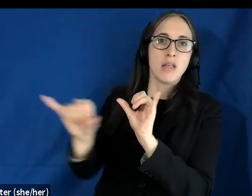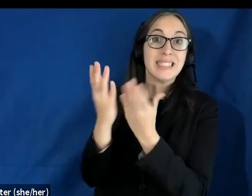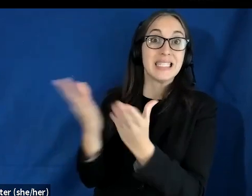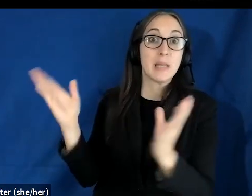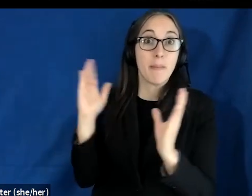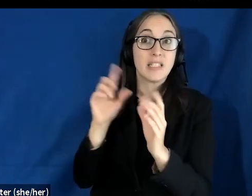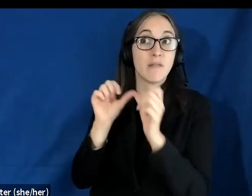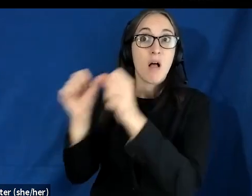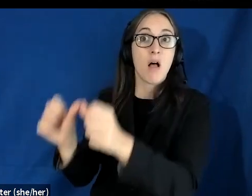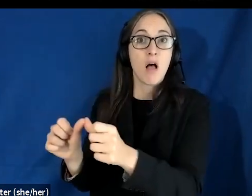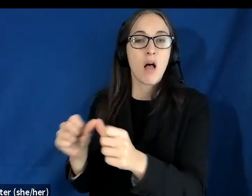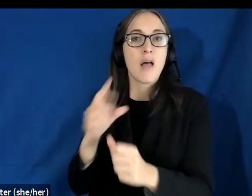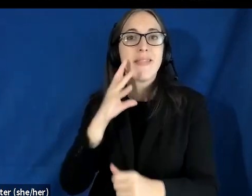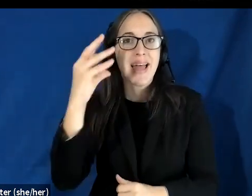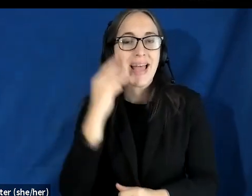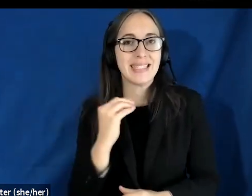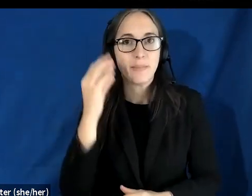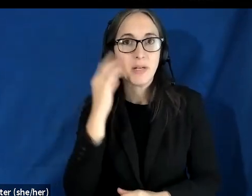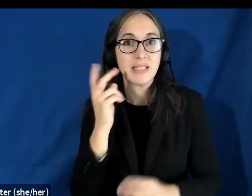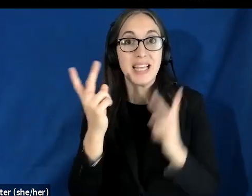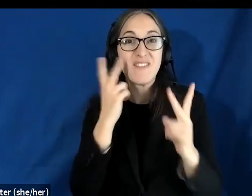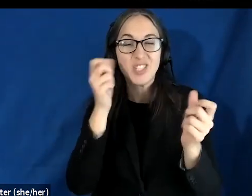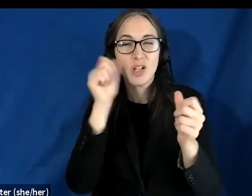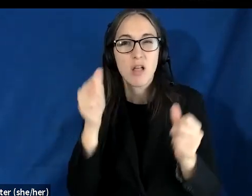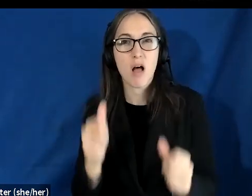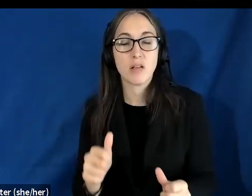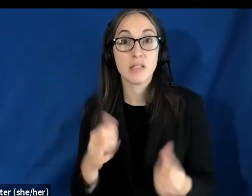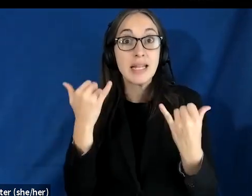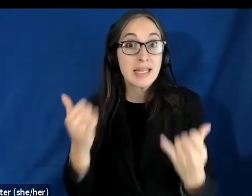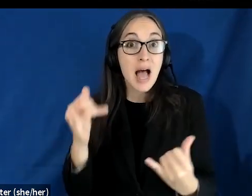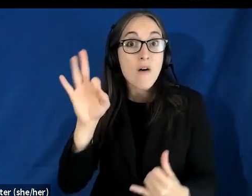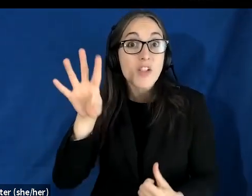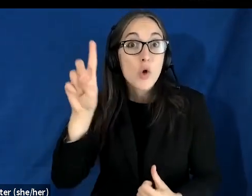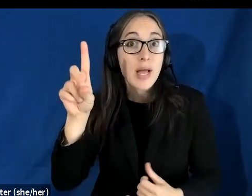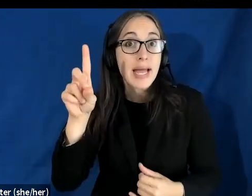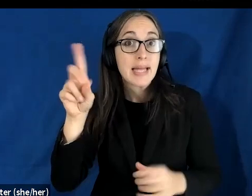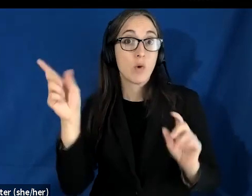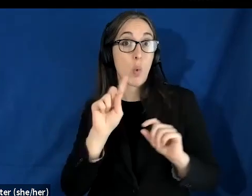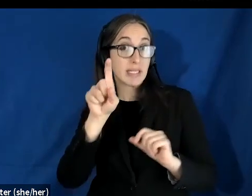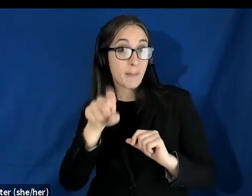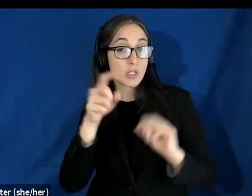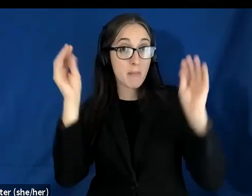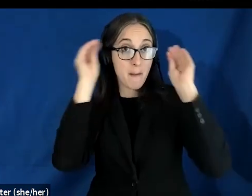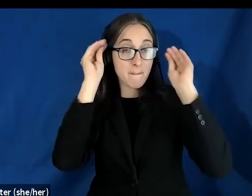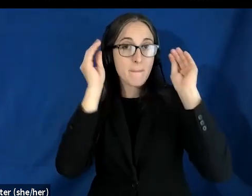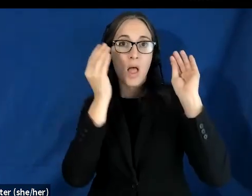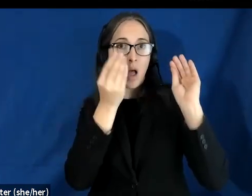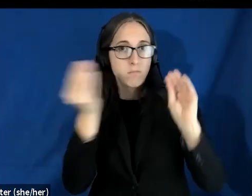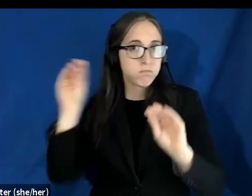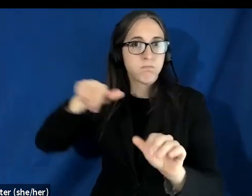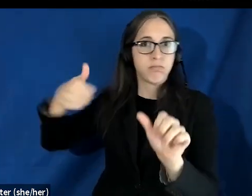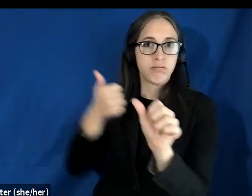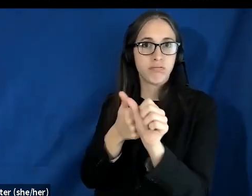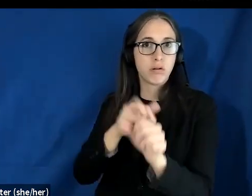a fluid, a cranial fluid that now moves away from where it's supposed to be and lodges behind the retina because of